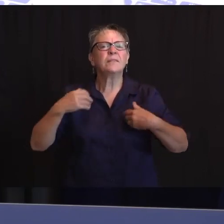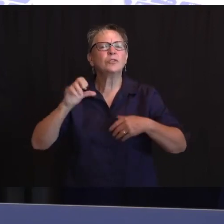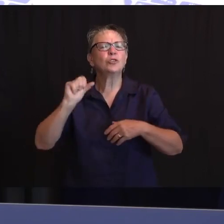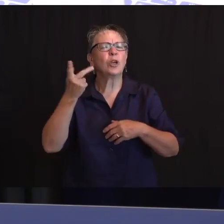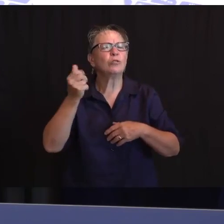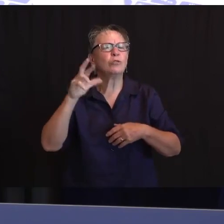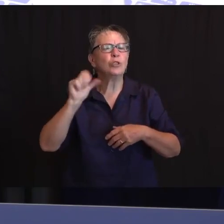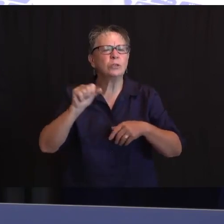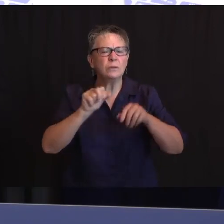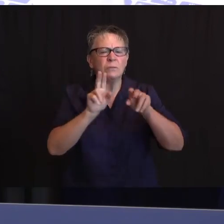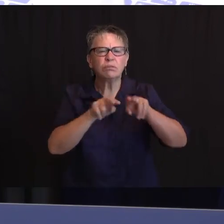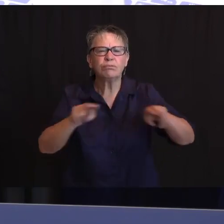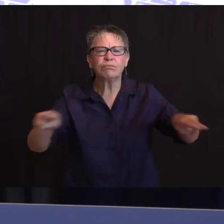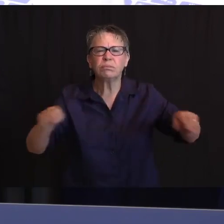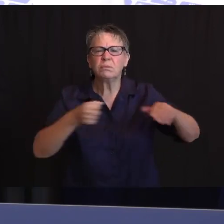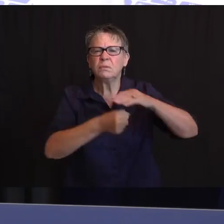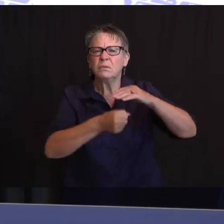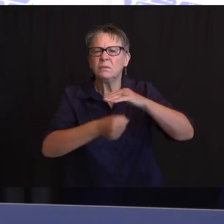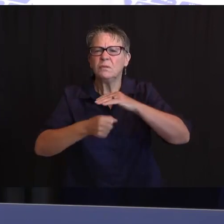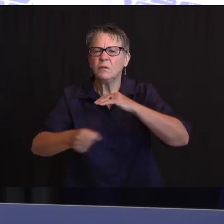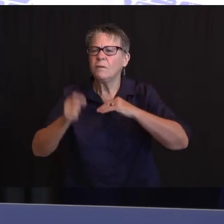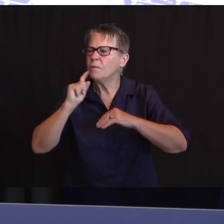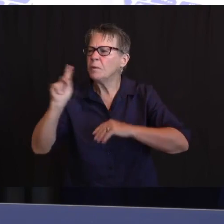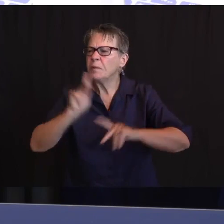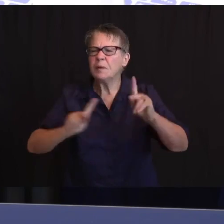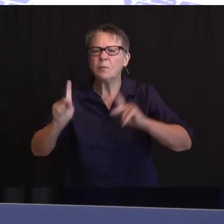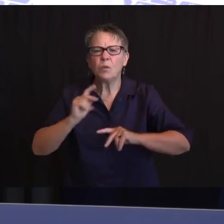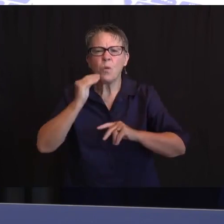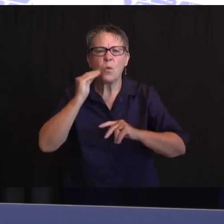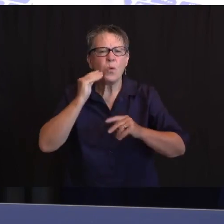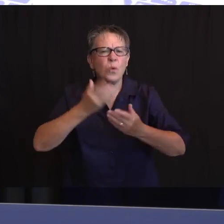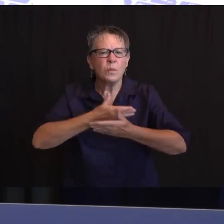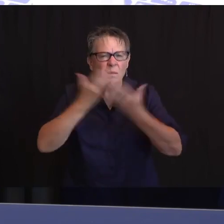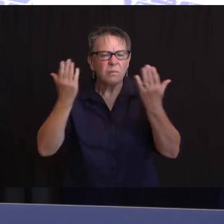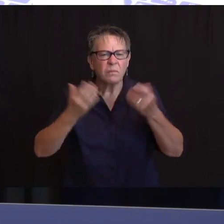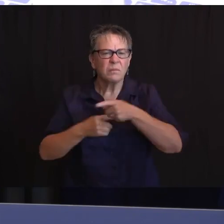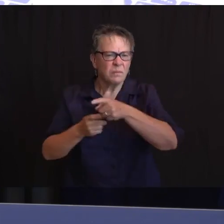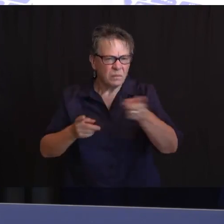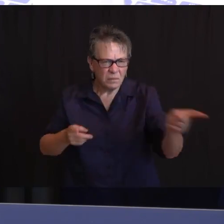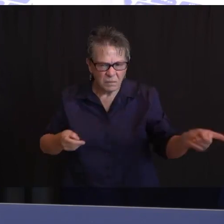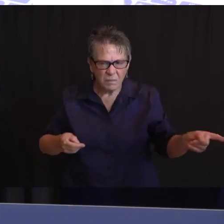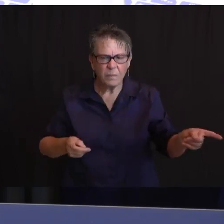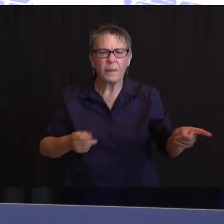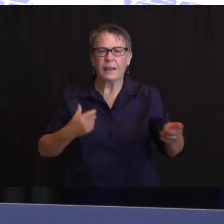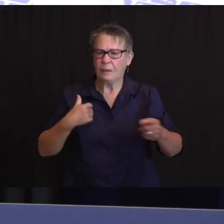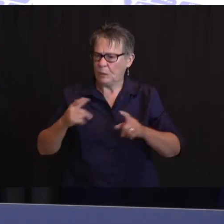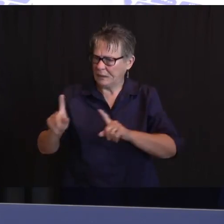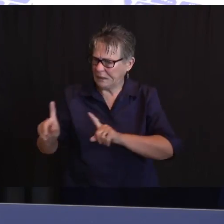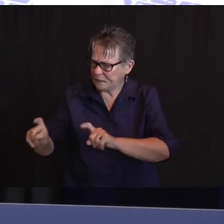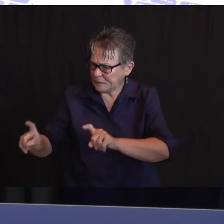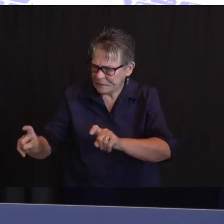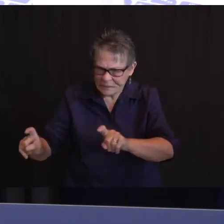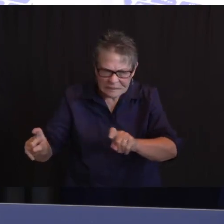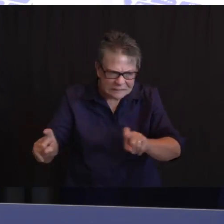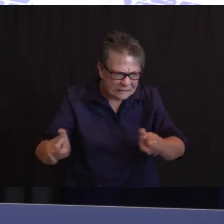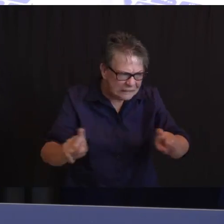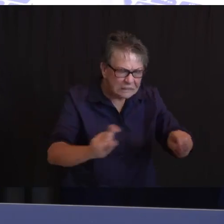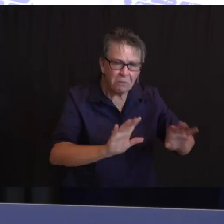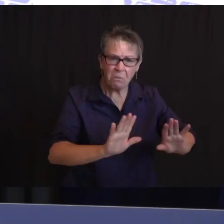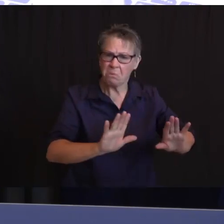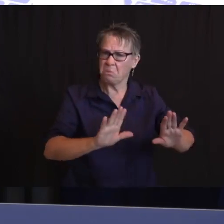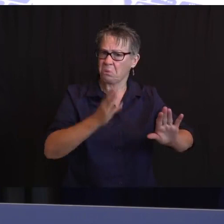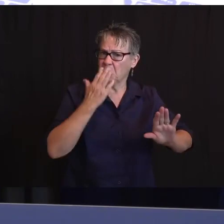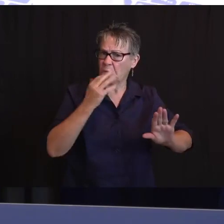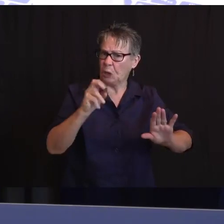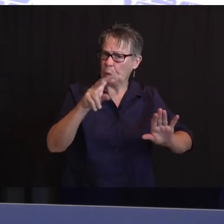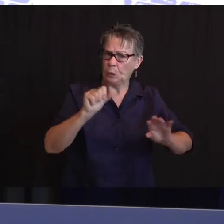testing with no reported positive results. As the governor shared, testing in our senior housing